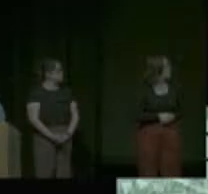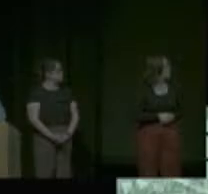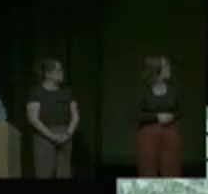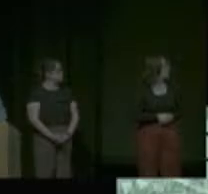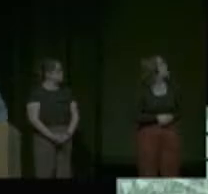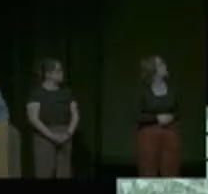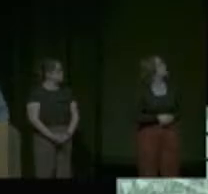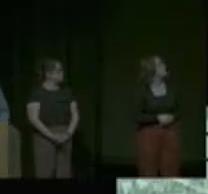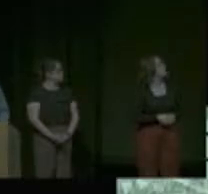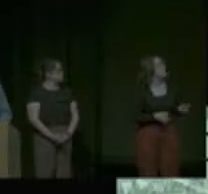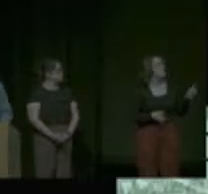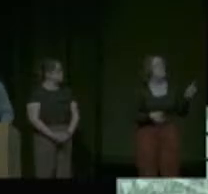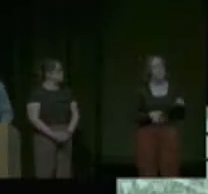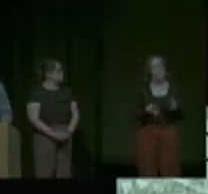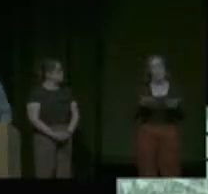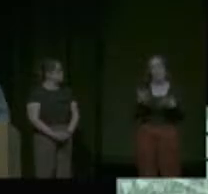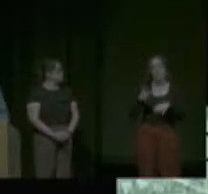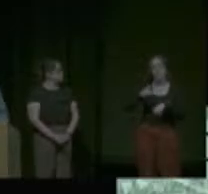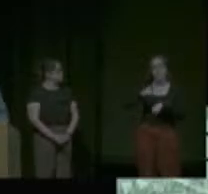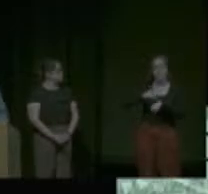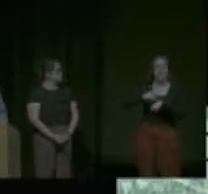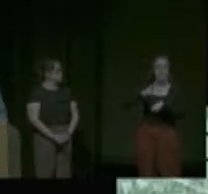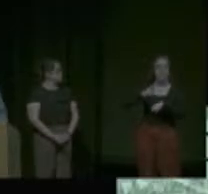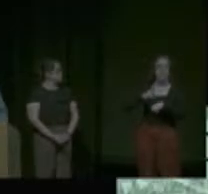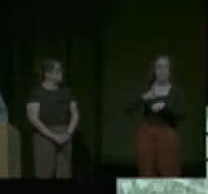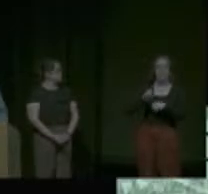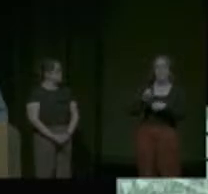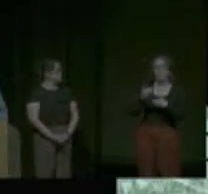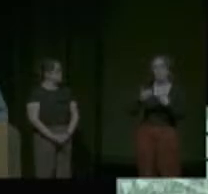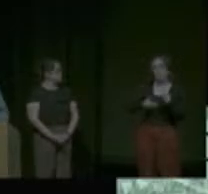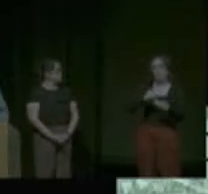Okay, so touching on the sequence a little bit,